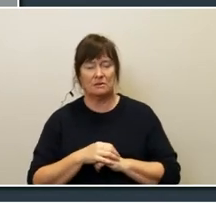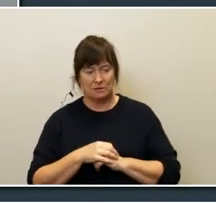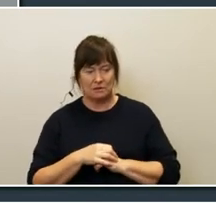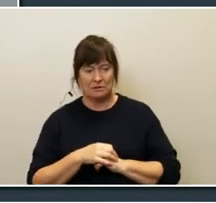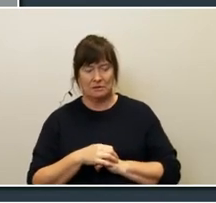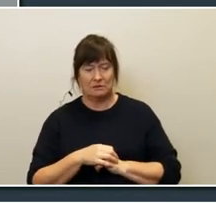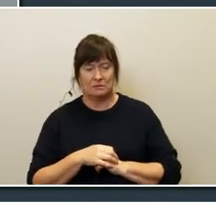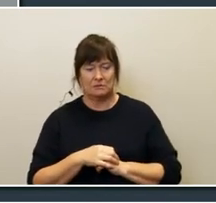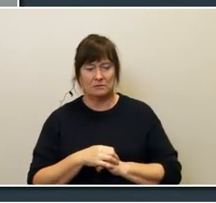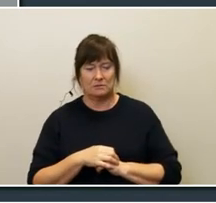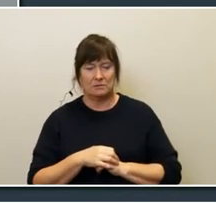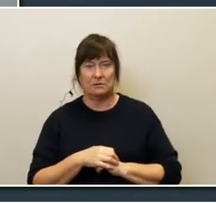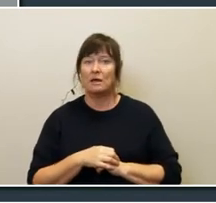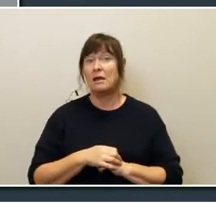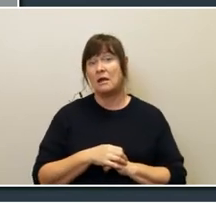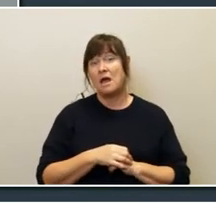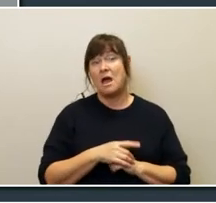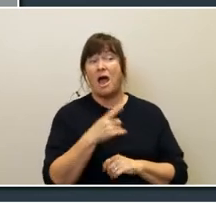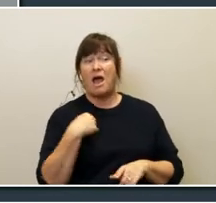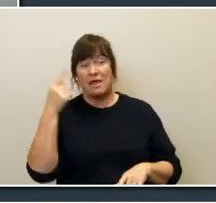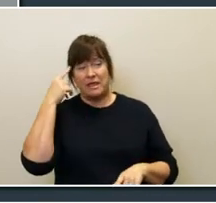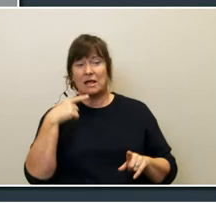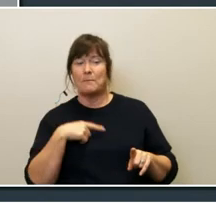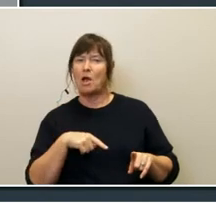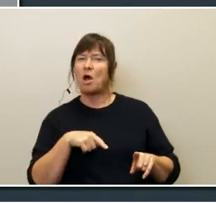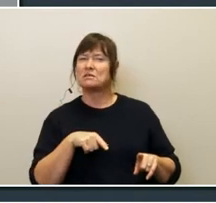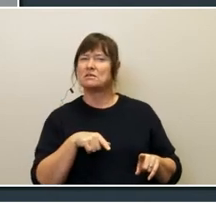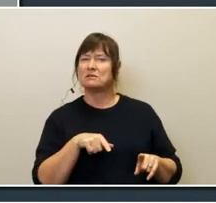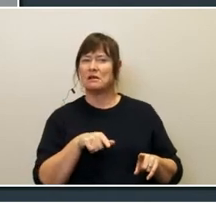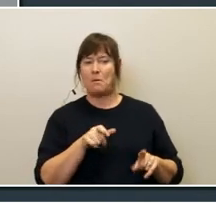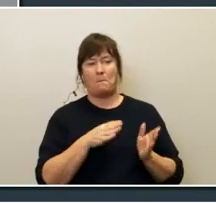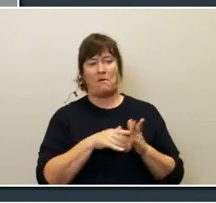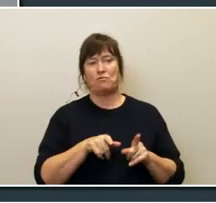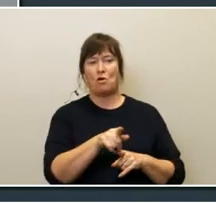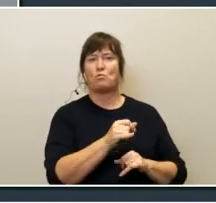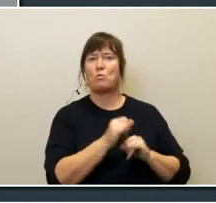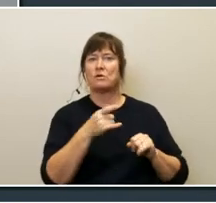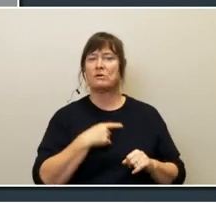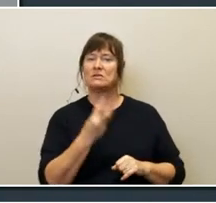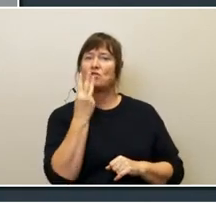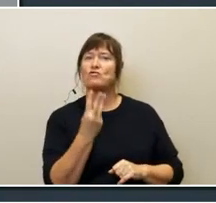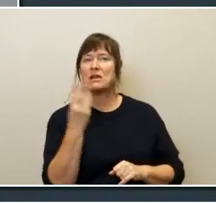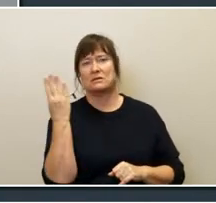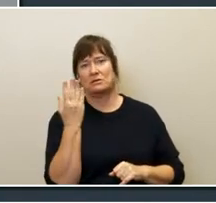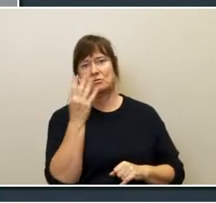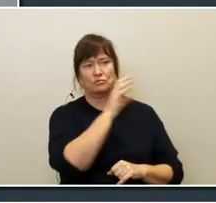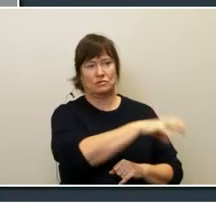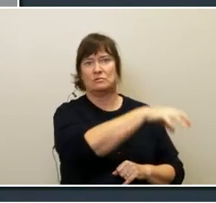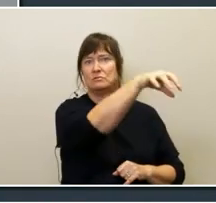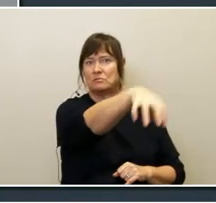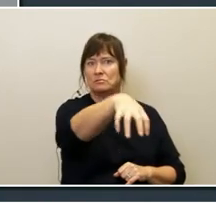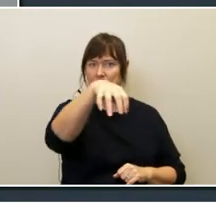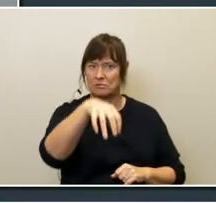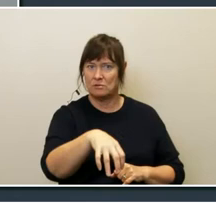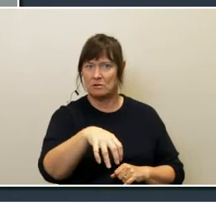that ours is probably a bit more severe just because of the close proximity of the three schools. And with that, it's